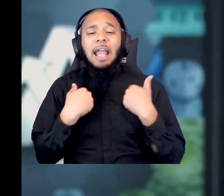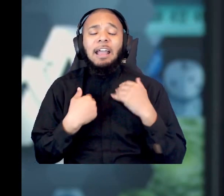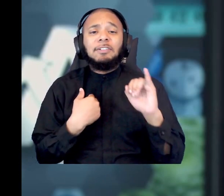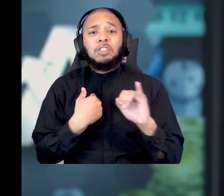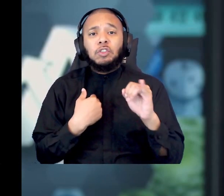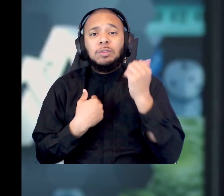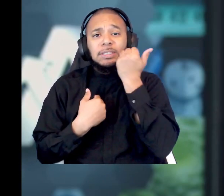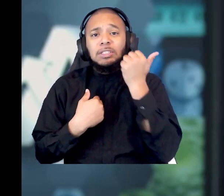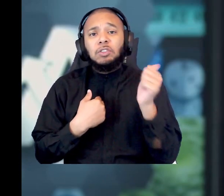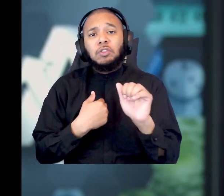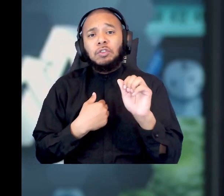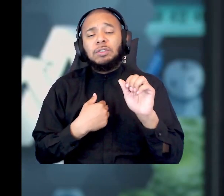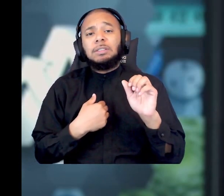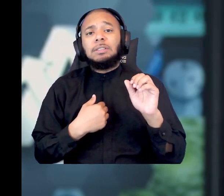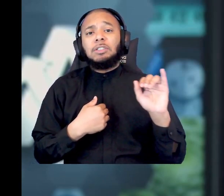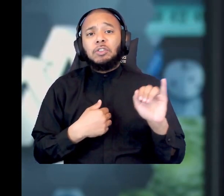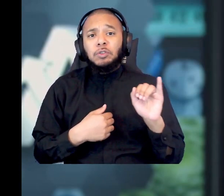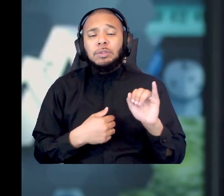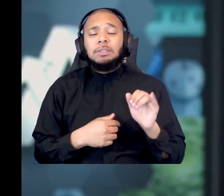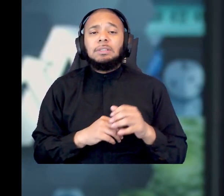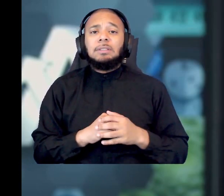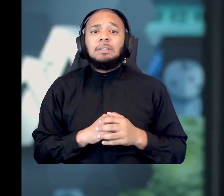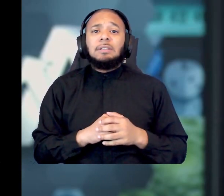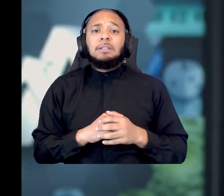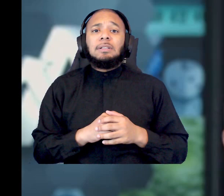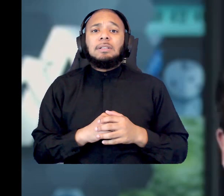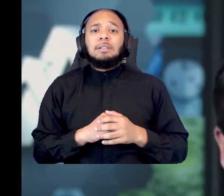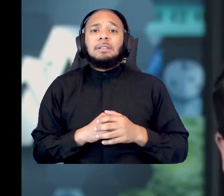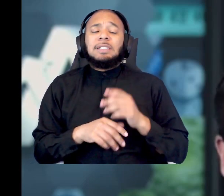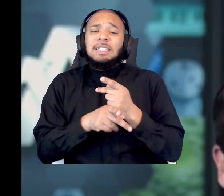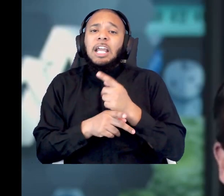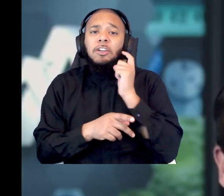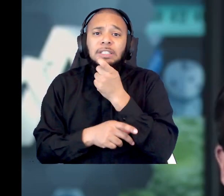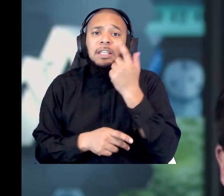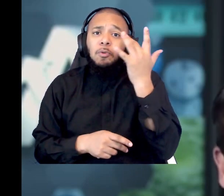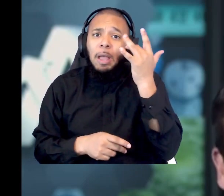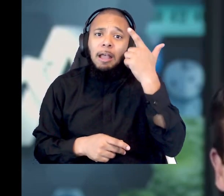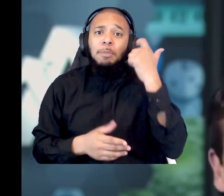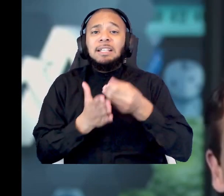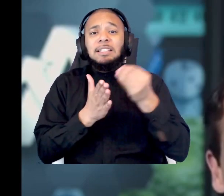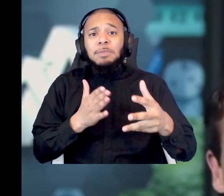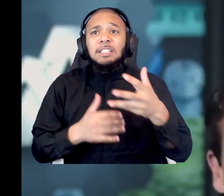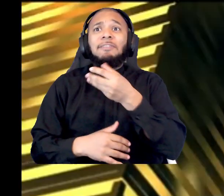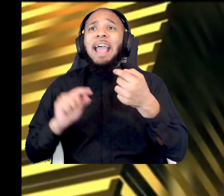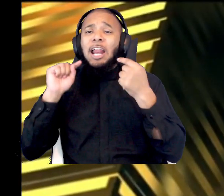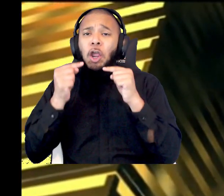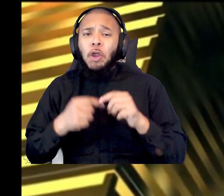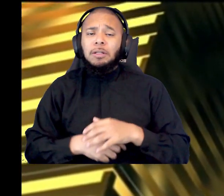get crowns because they hurt and they're super expensive. Thanks for watching. Have a great day.